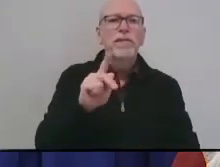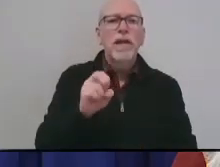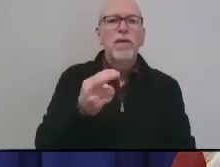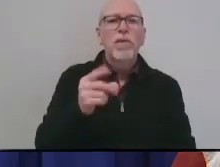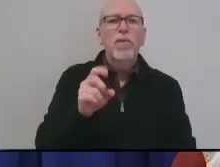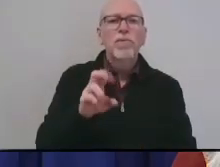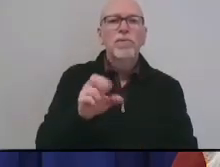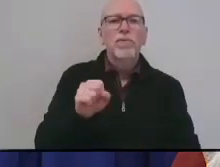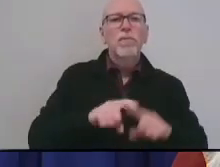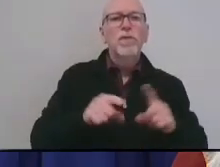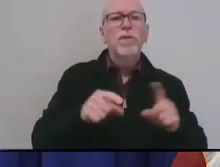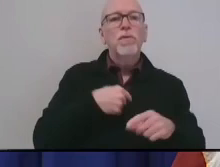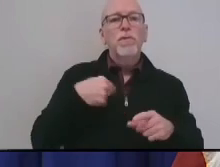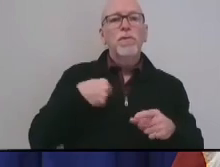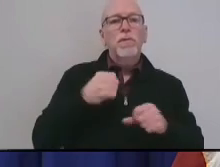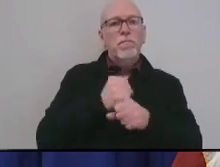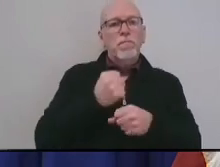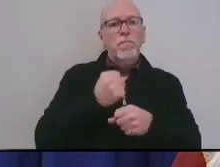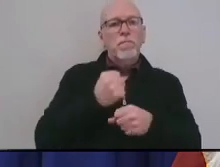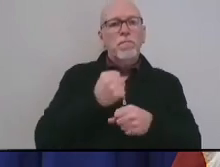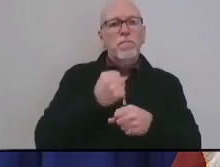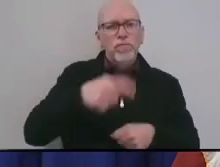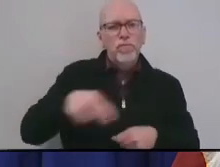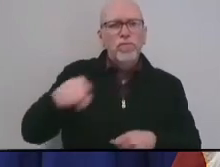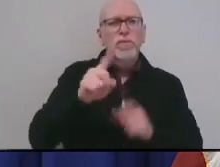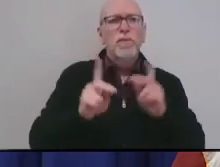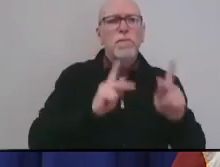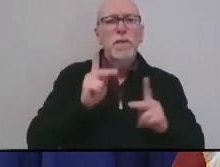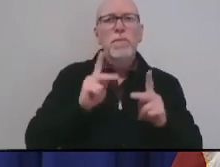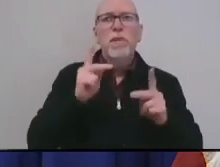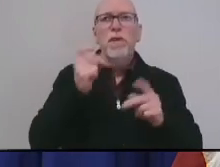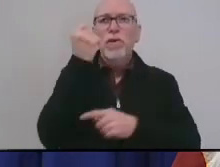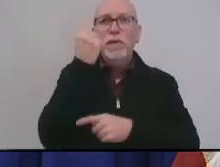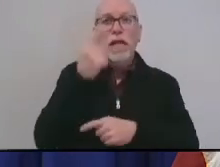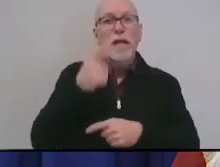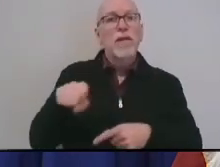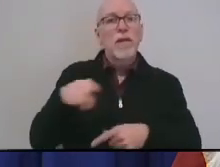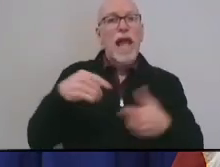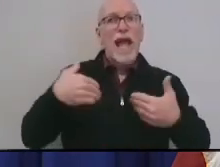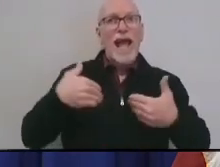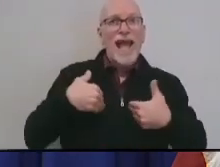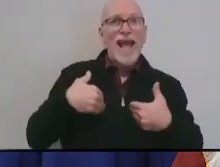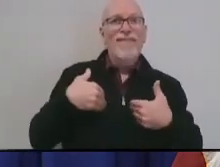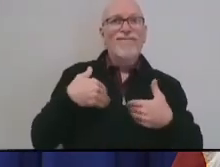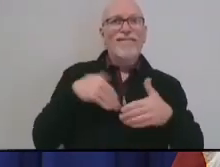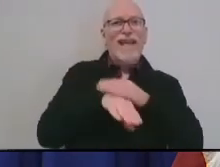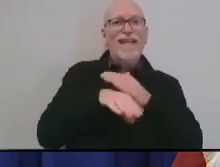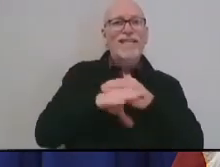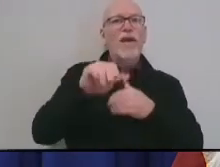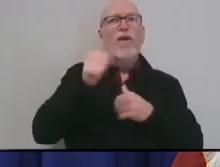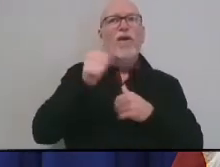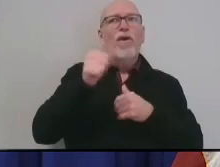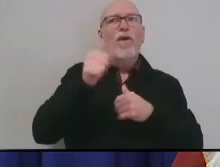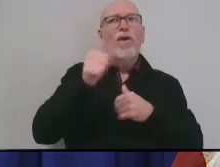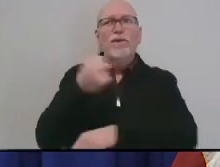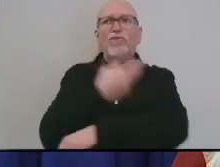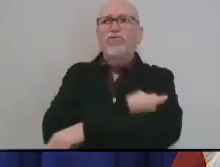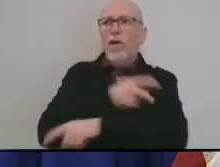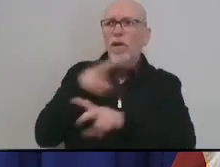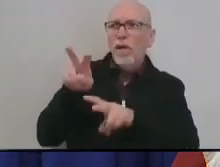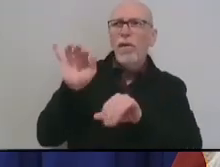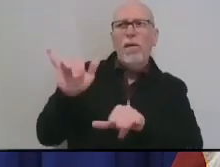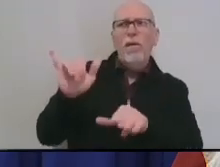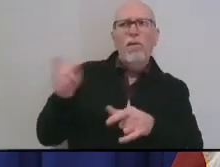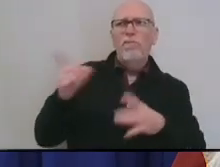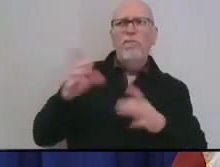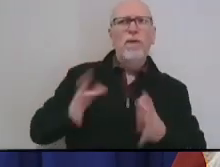making sure folks understand that they have access and that others are getting it, and we hope you will too. And I will when my